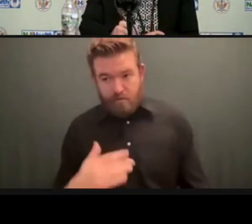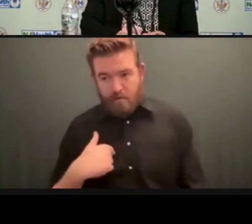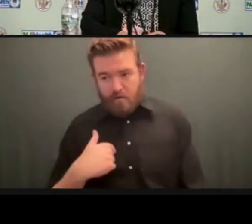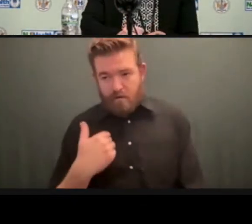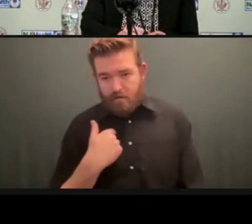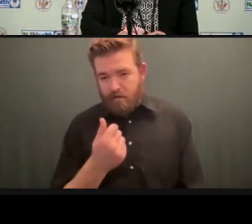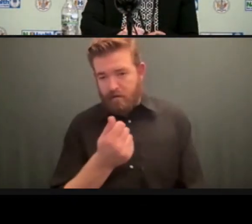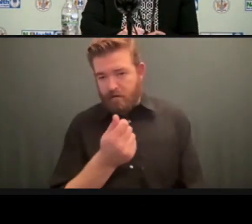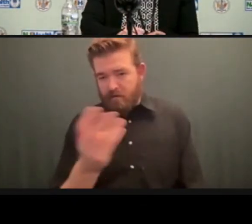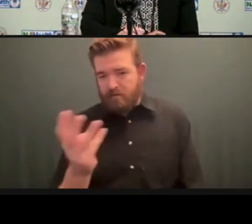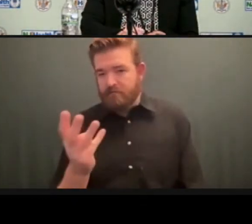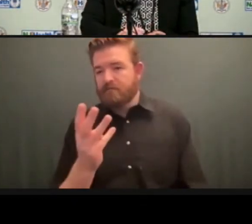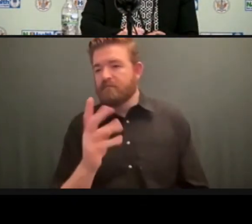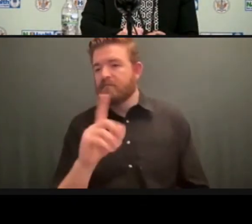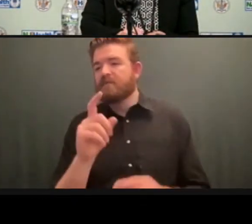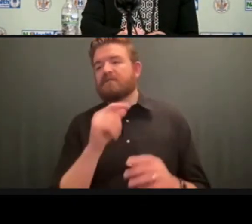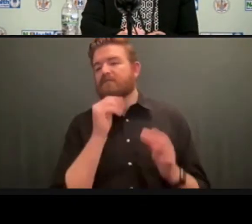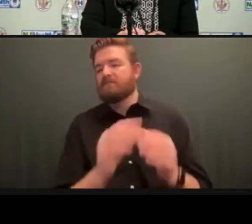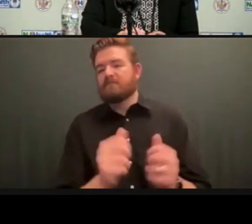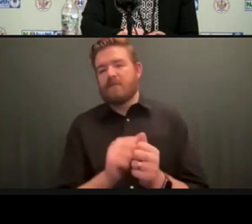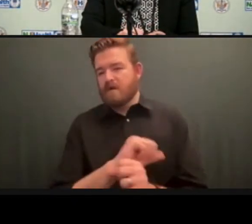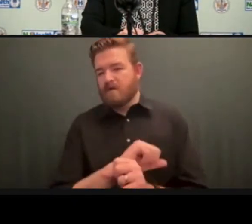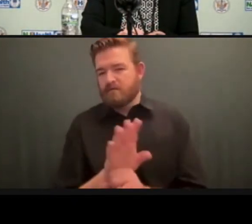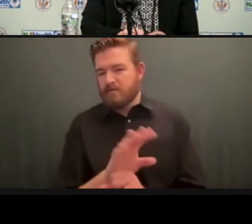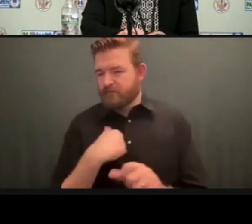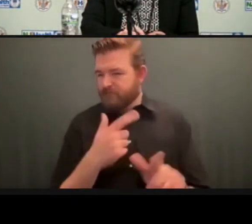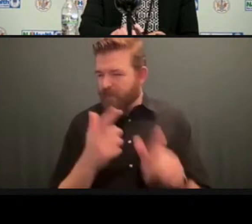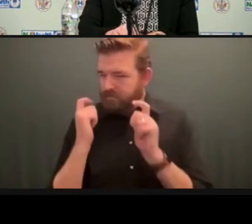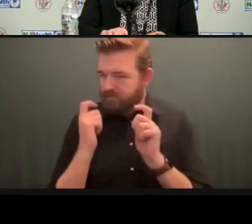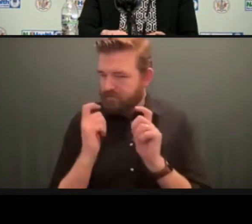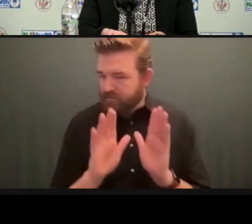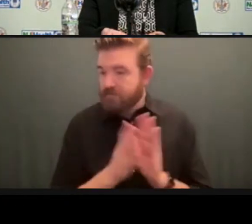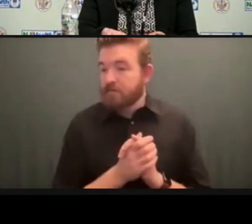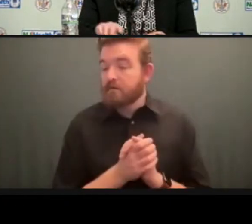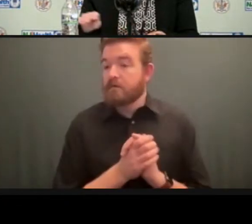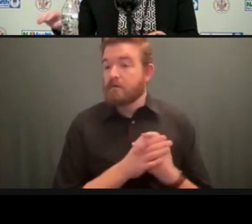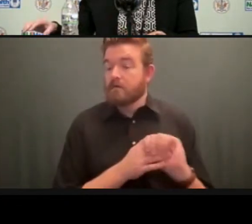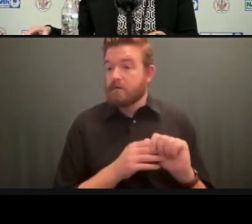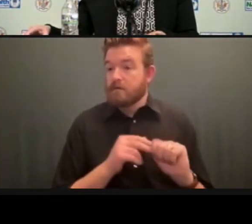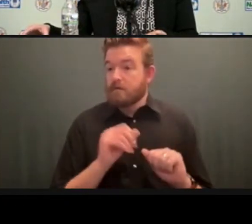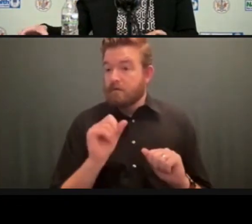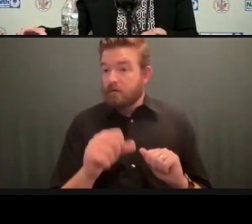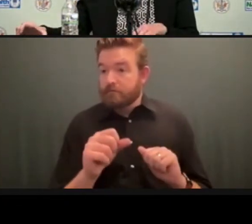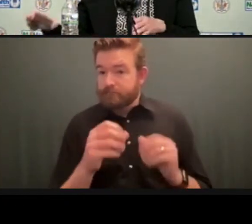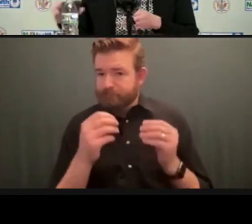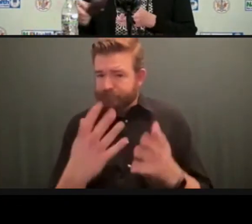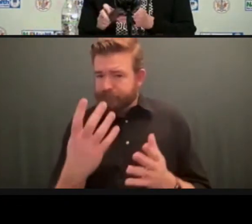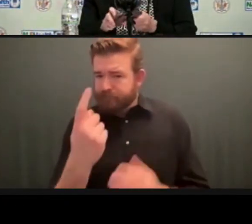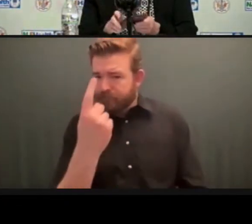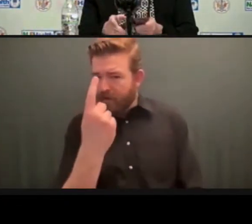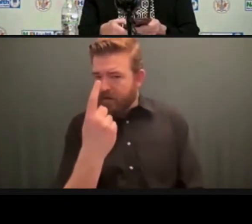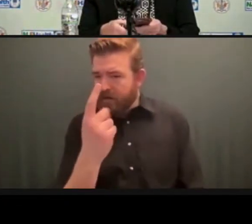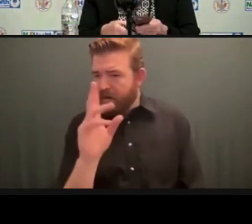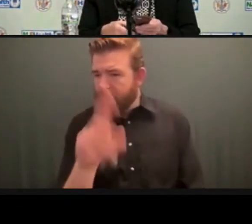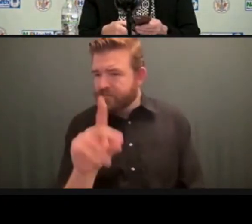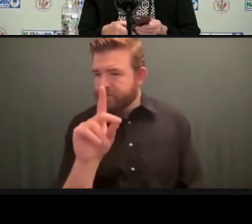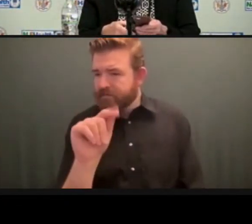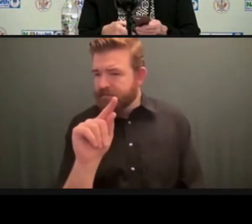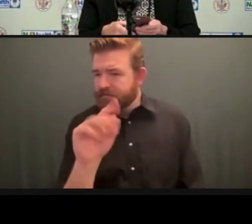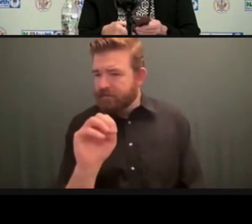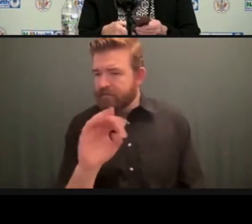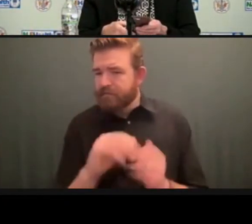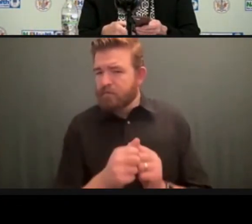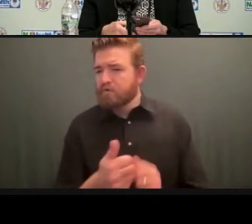I can. So first, can you provide one last lame duck update on Rachel Weiner-Apter's Supreme Court nomination? And do you have a timeline yet